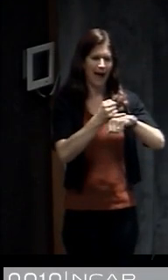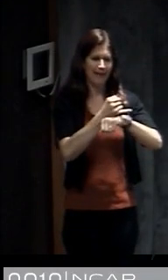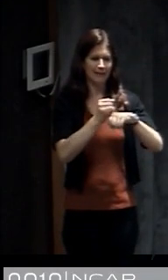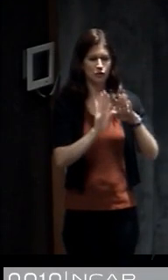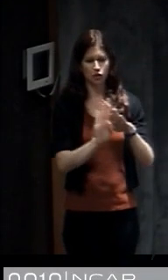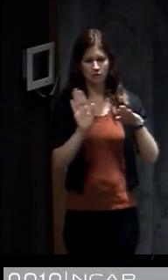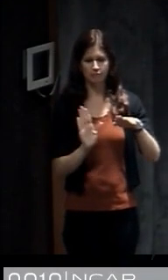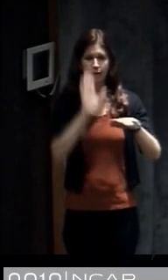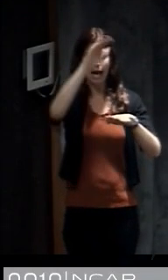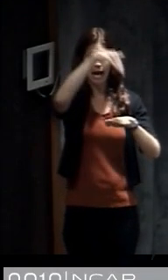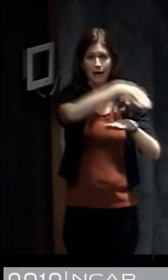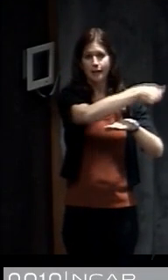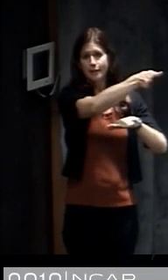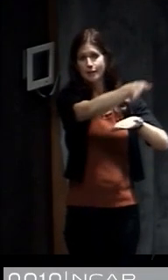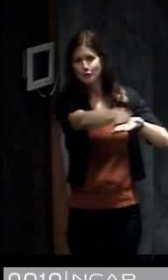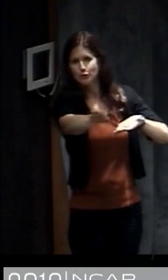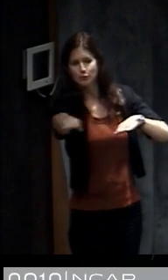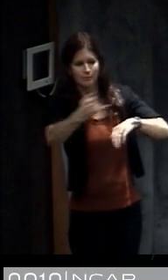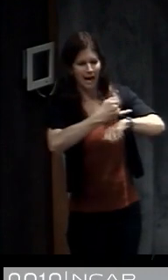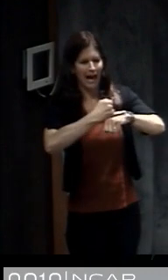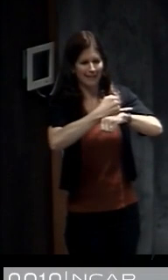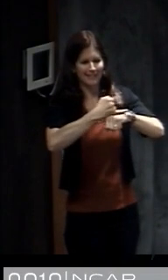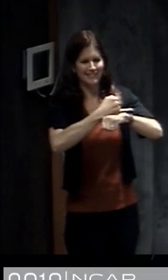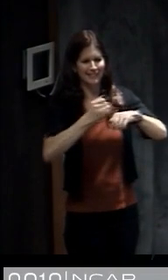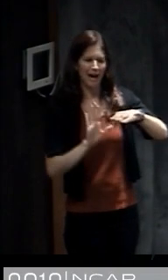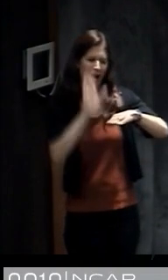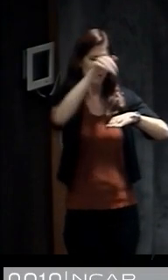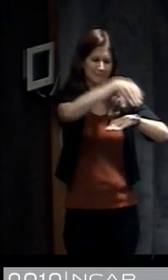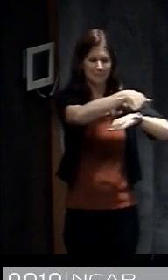came around and went from the other side and flooded Galveston from the other side.